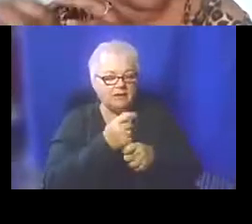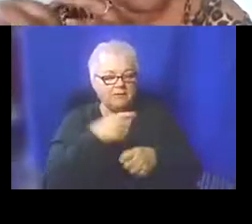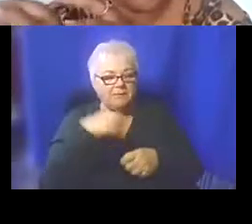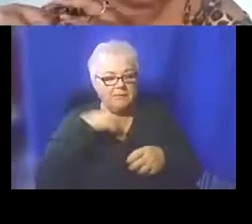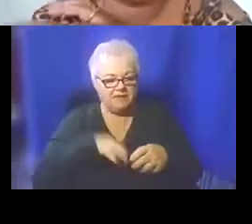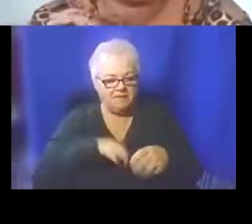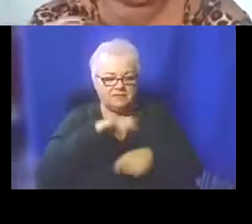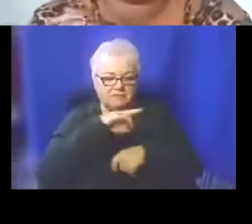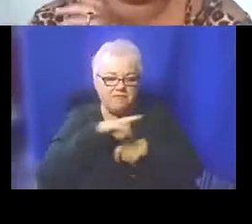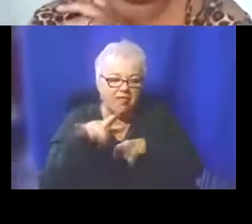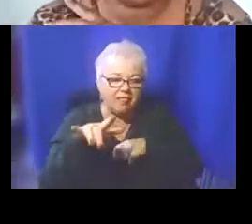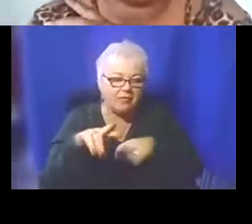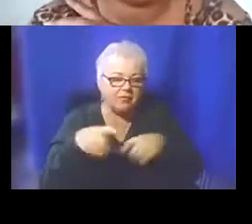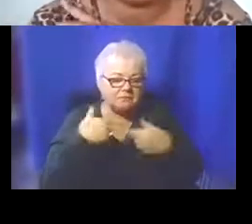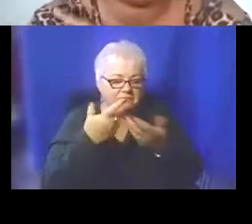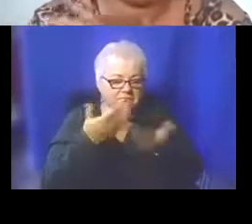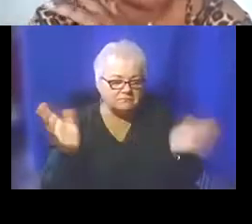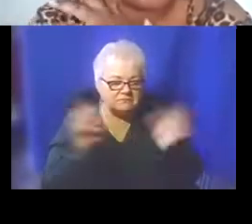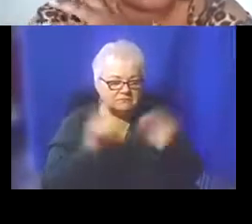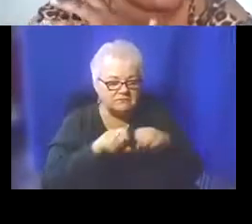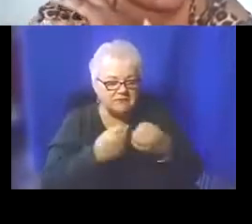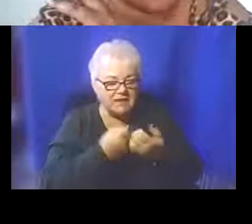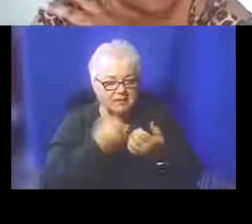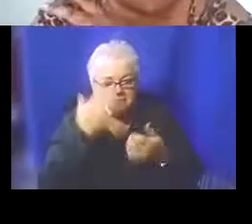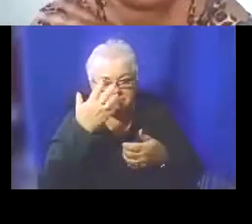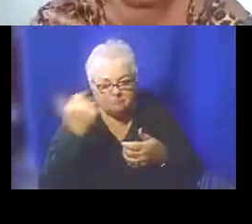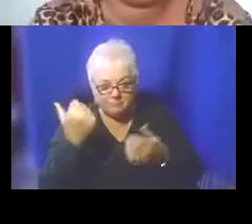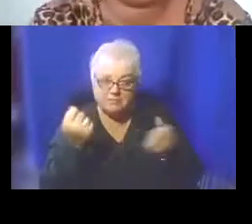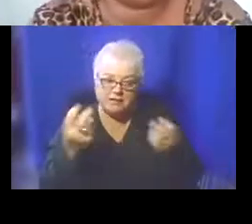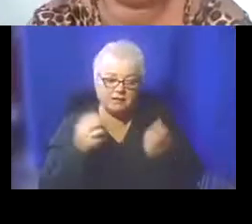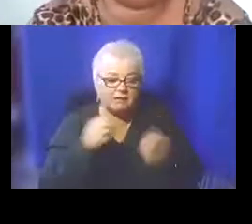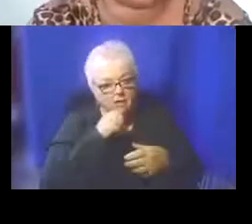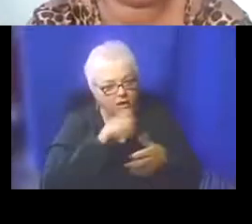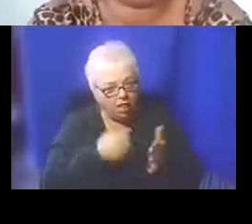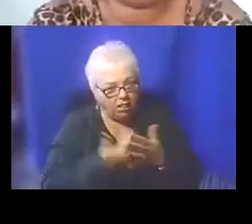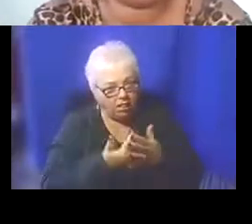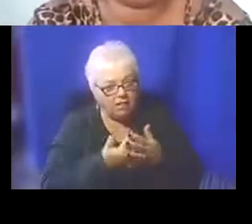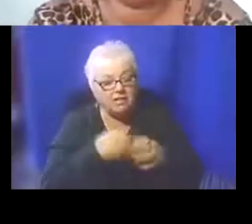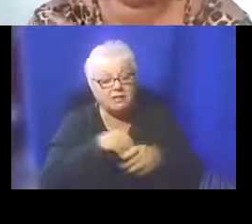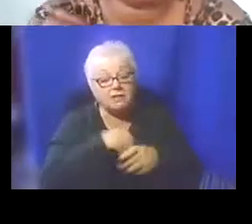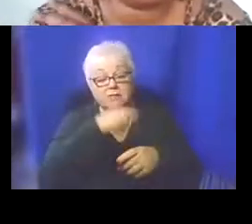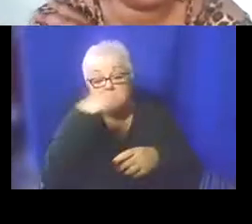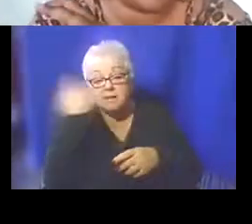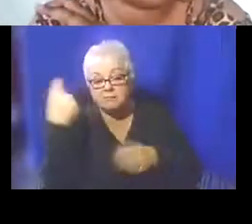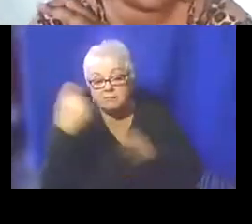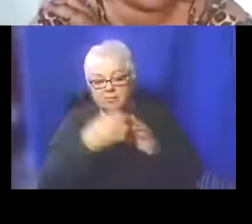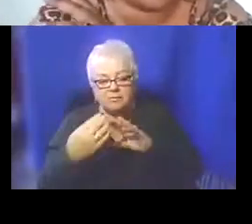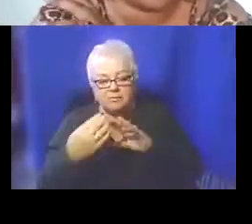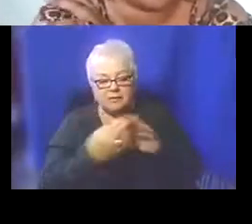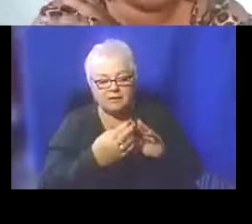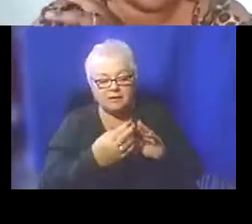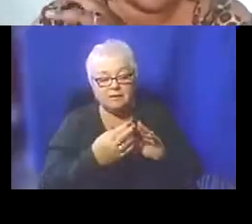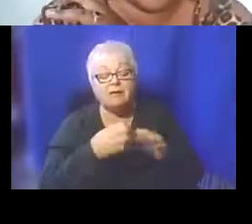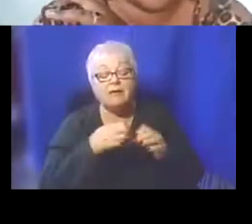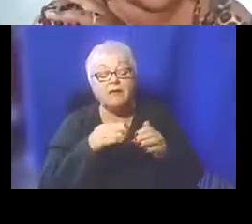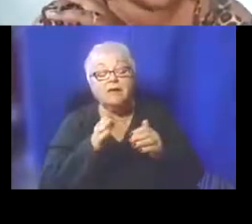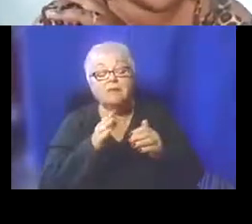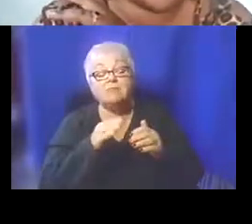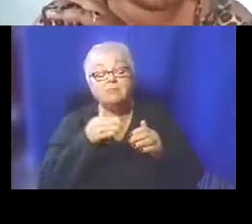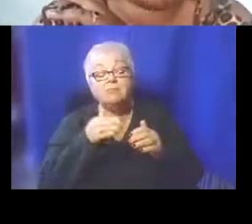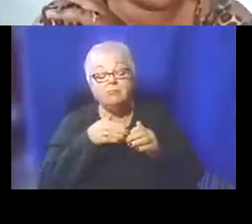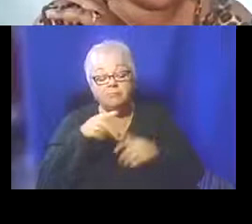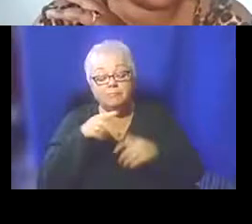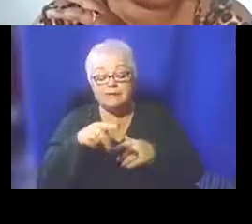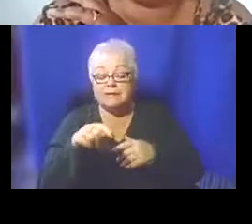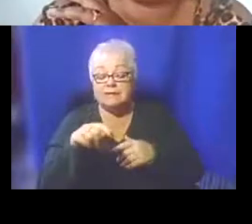in society has resulted for many, not all, in the Black community in post-traumatic slave syndrome. And